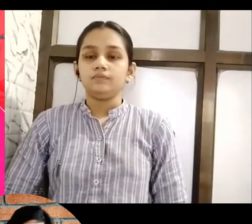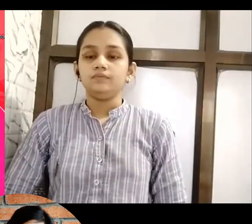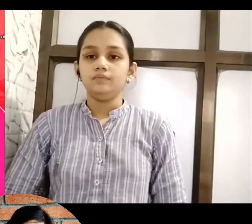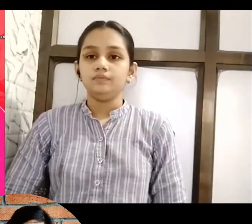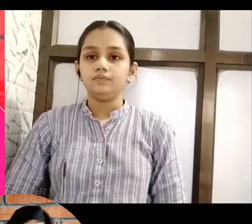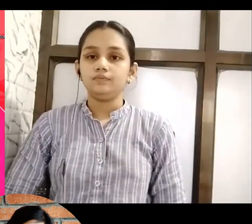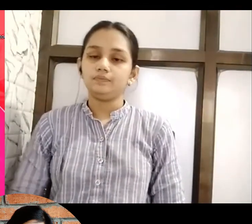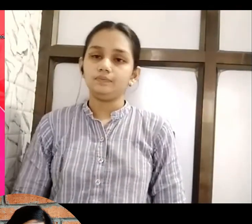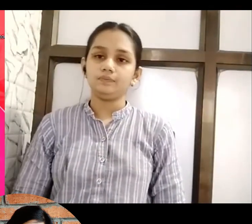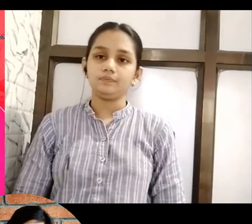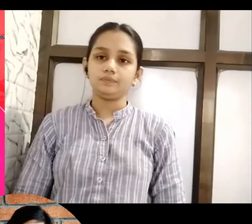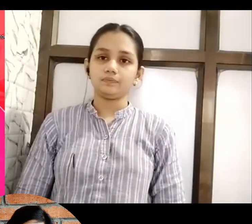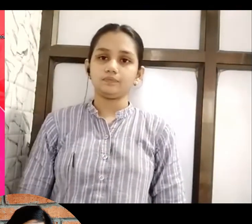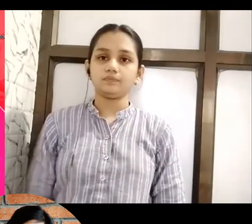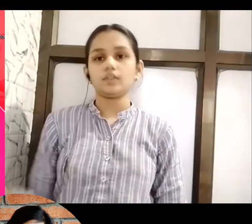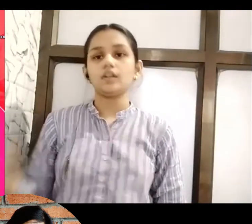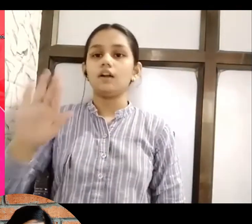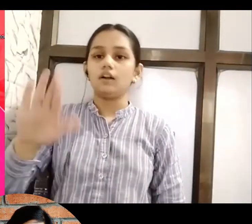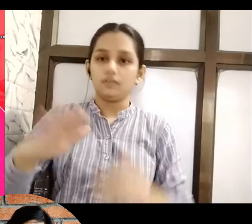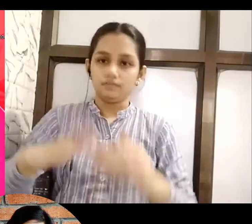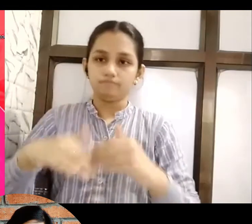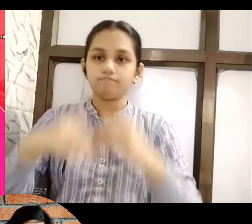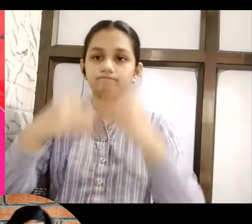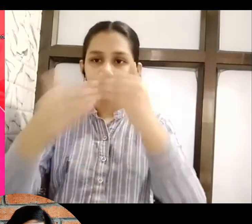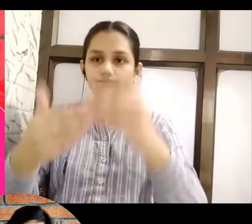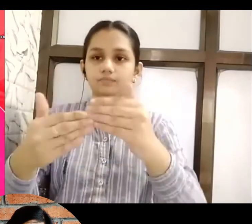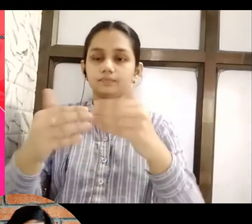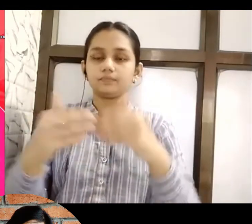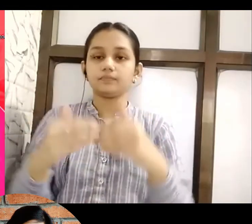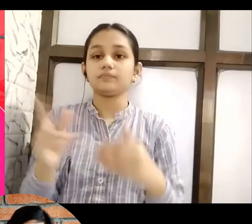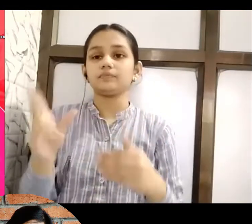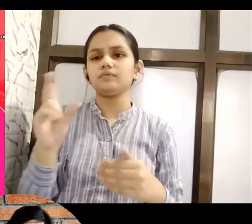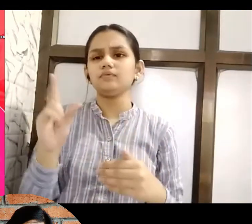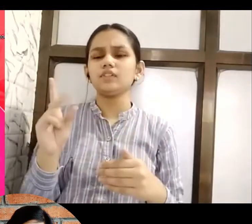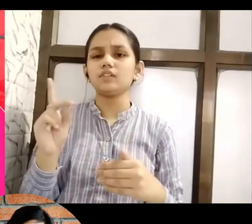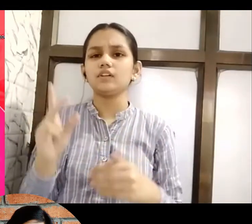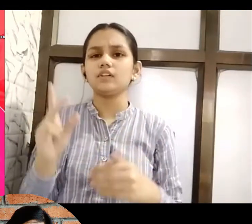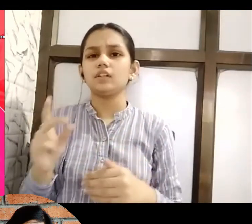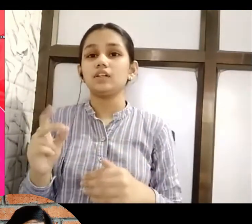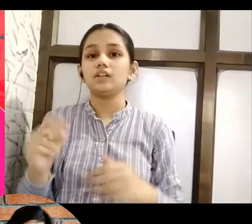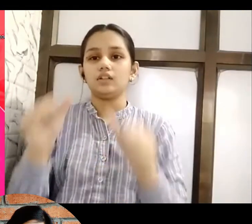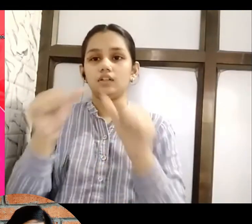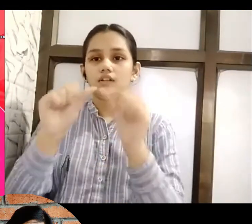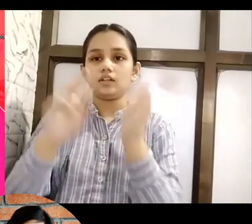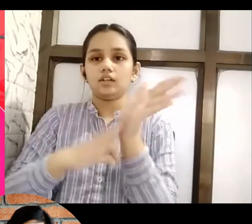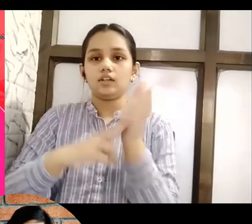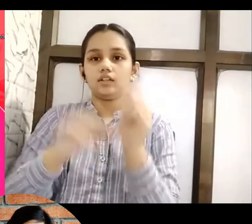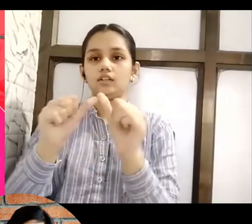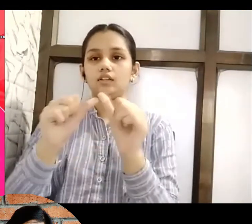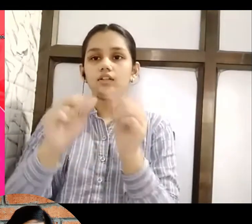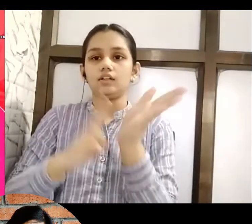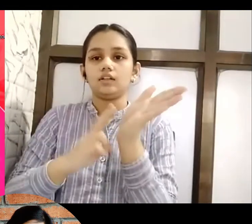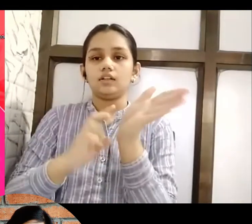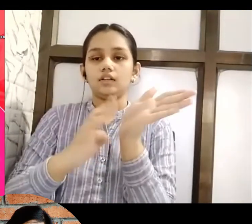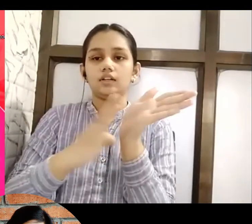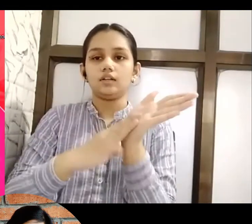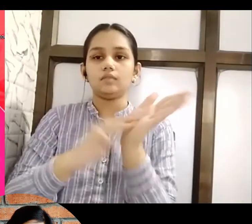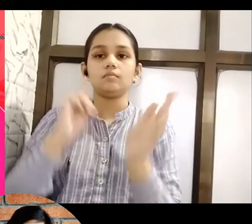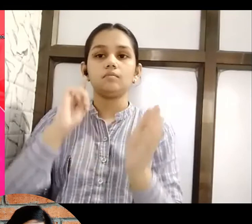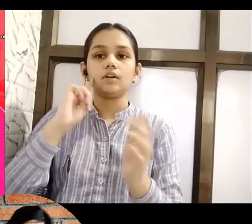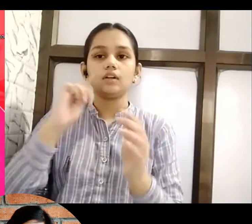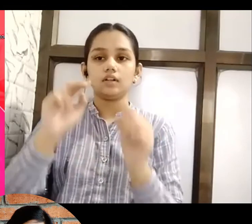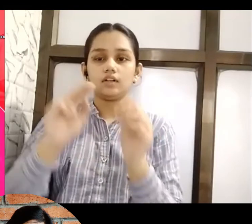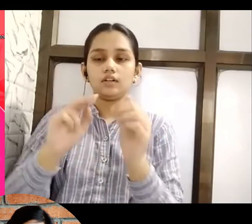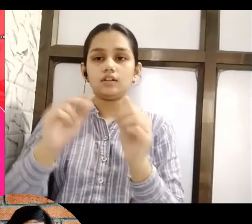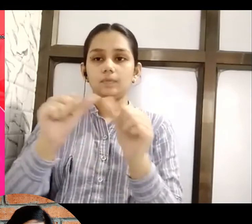Right? Let's go ahead. After that, you have something called animate. Now there are 2 things you can do with